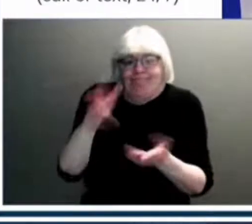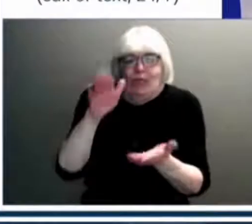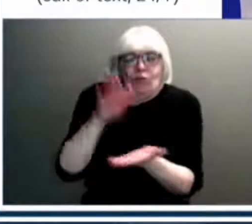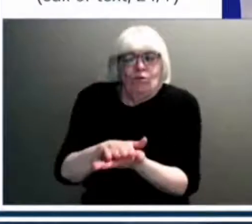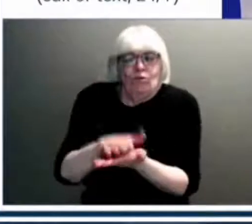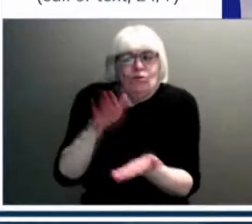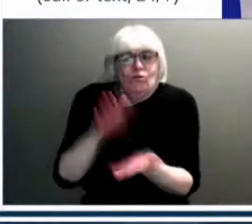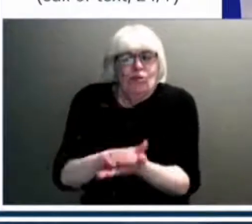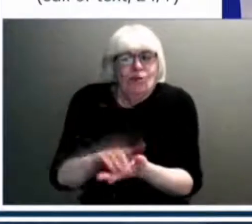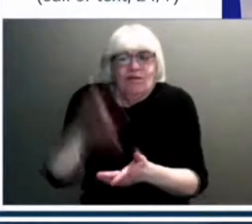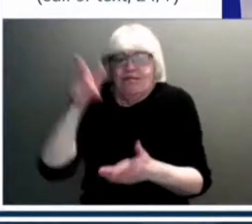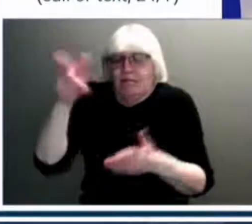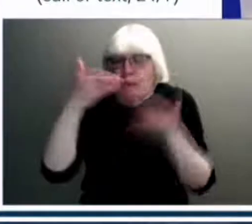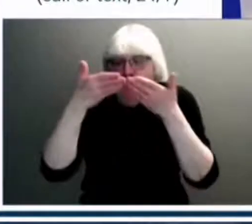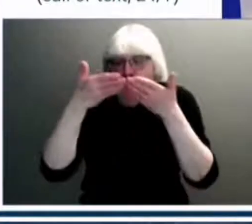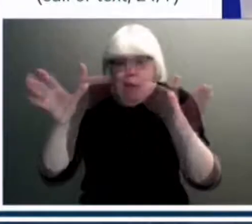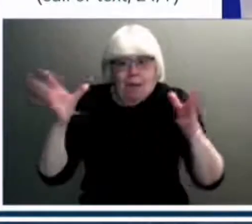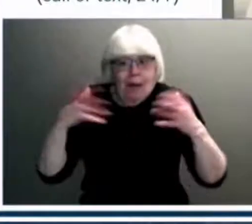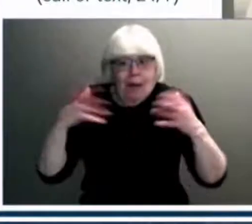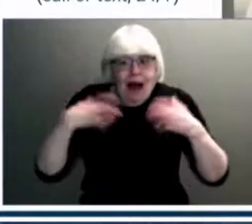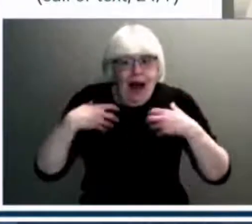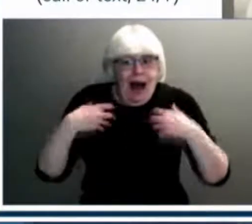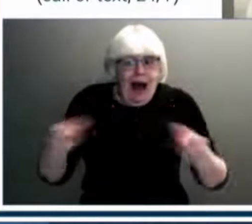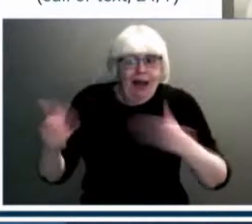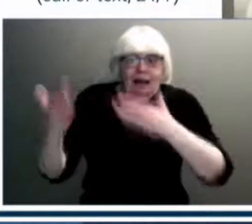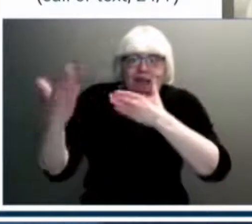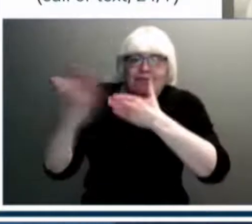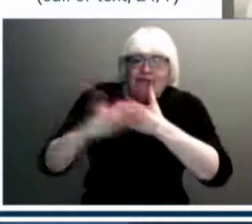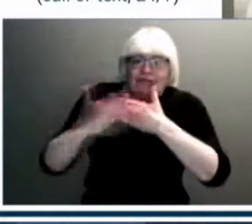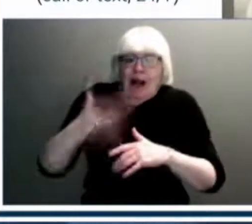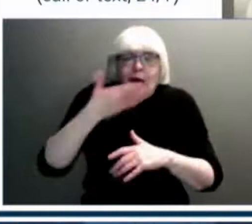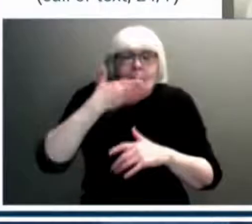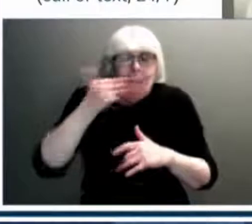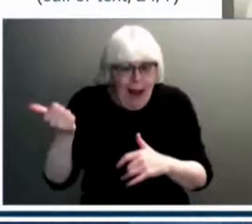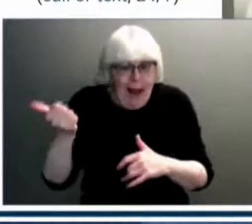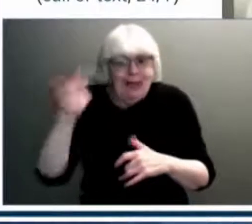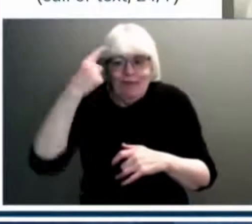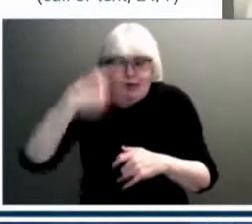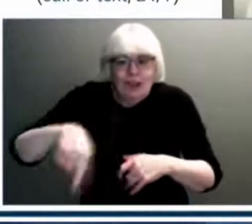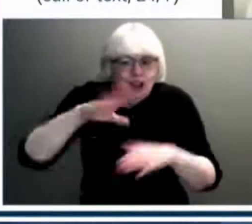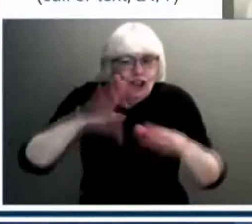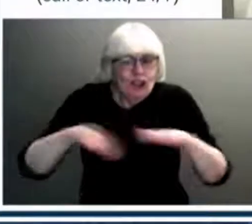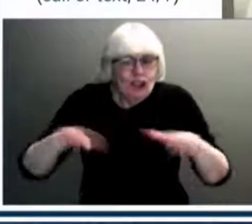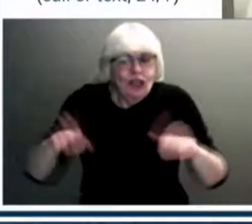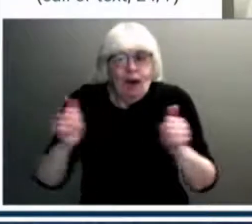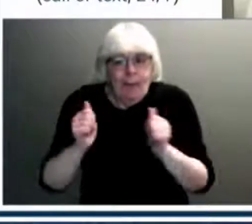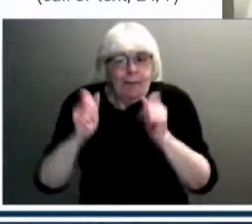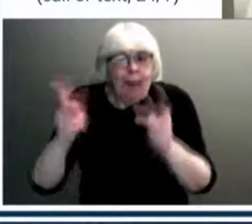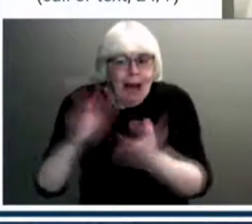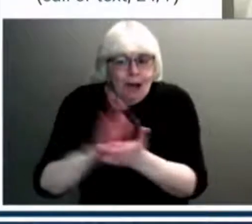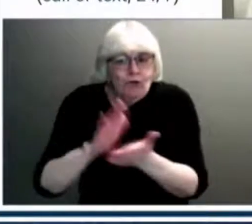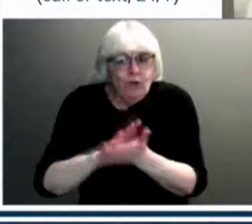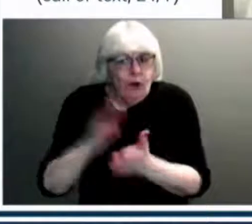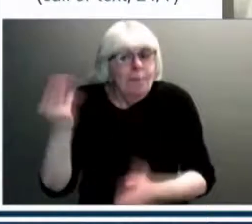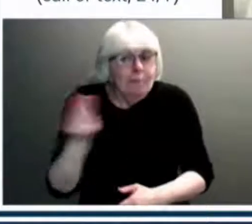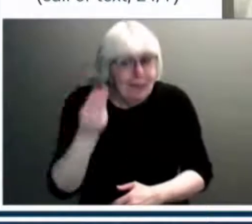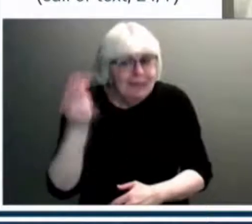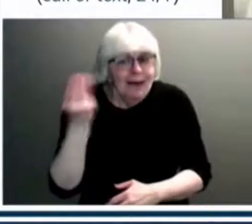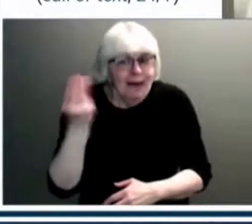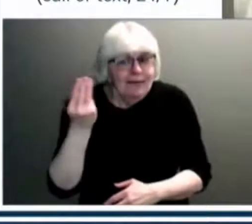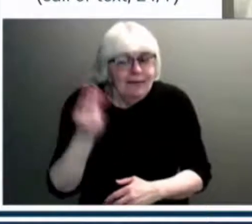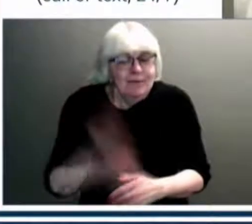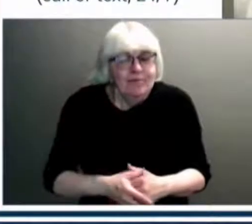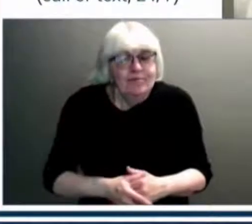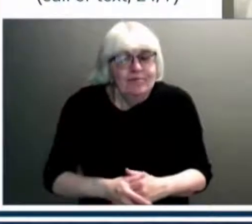on Monday. John, do you have a follow-up? I do, thank you. This is also for the Premier, and